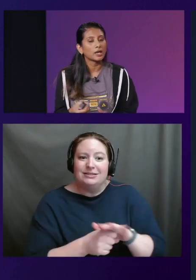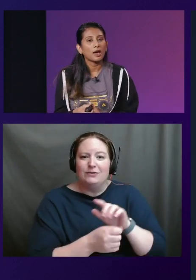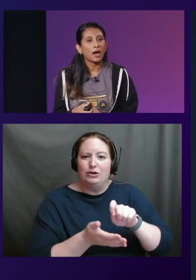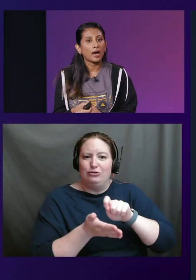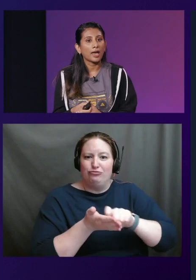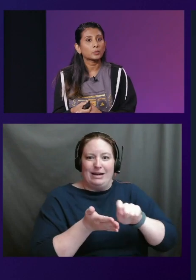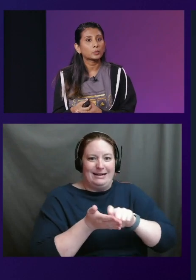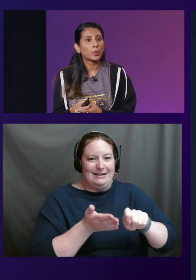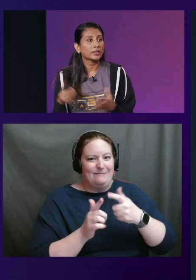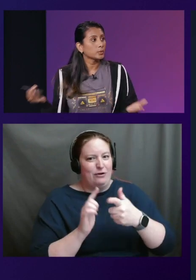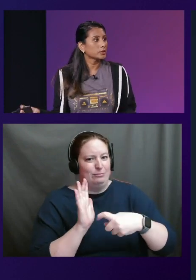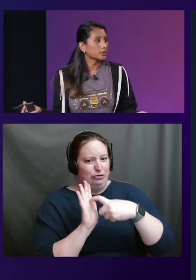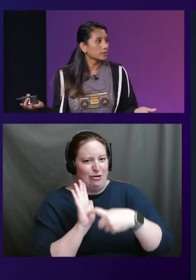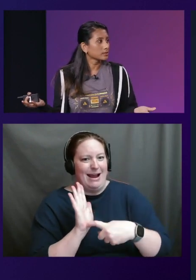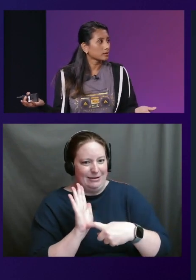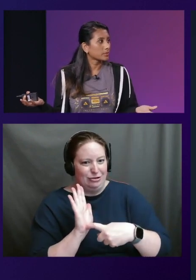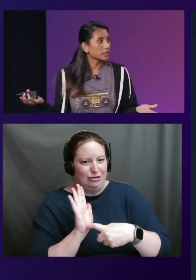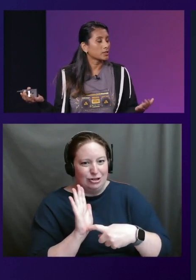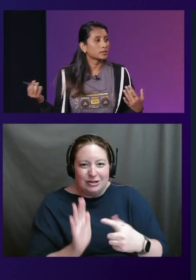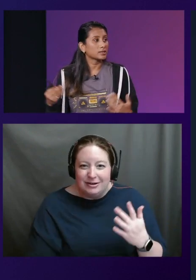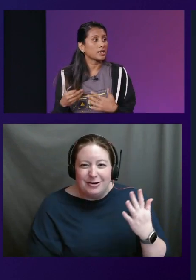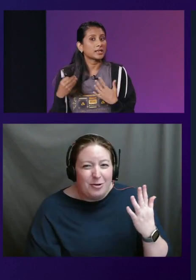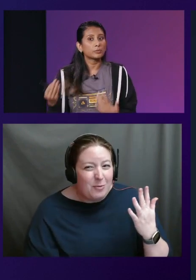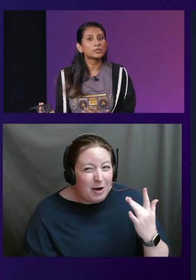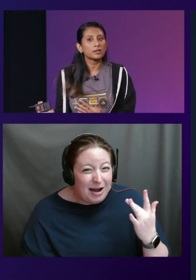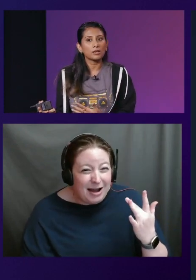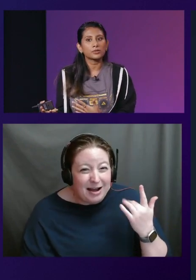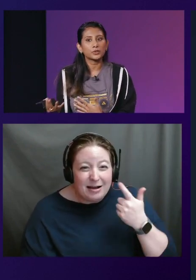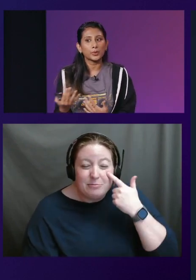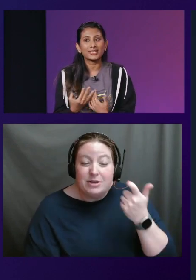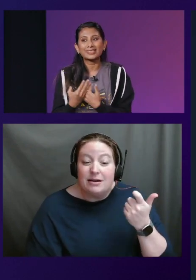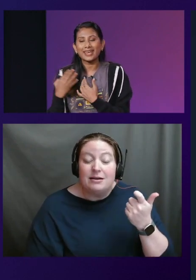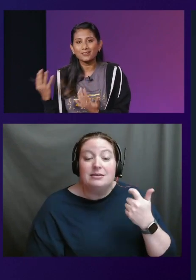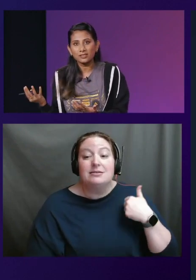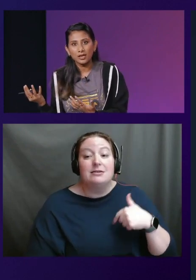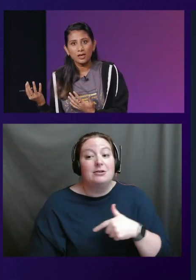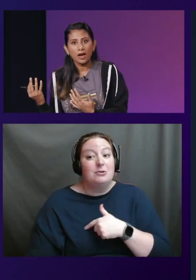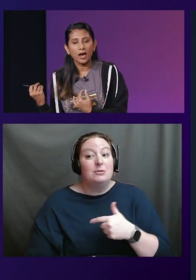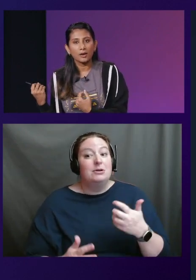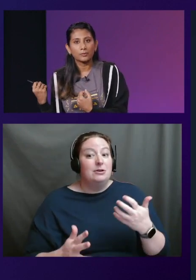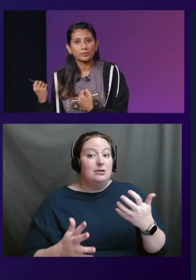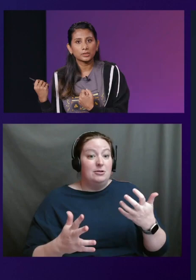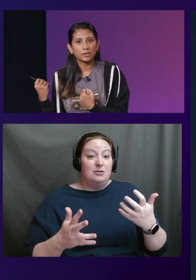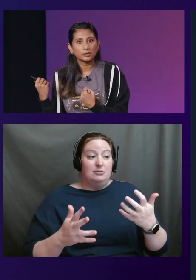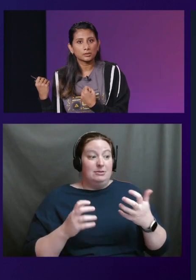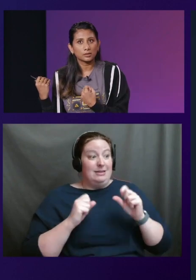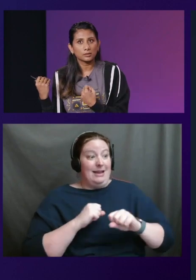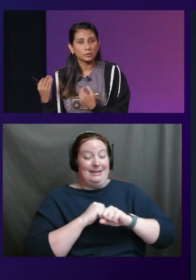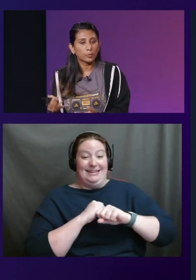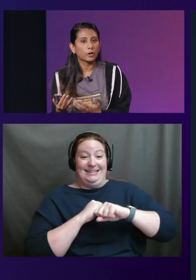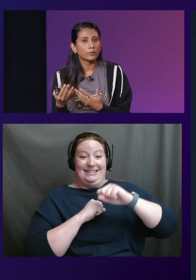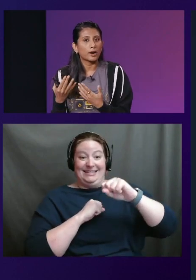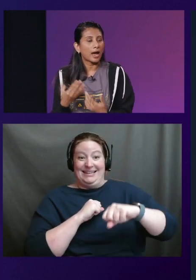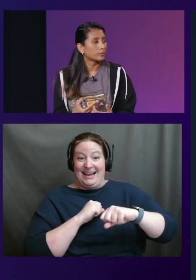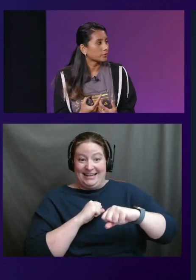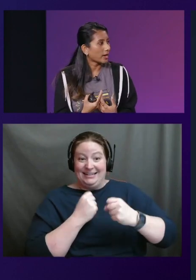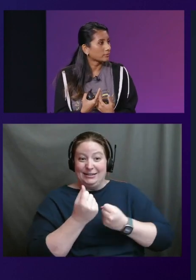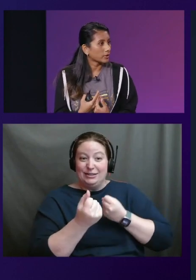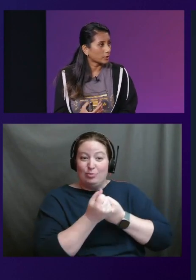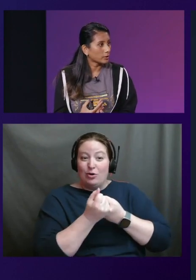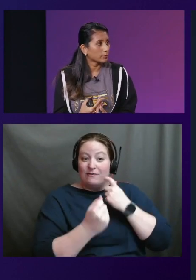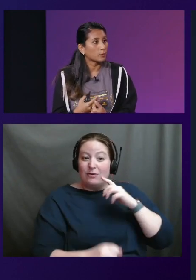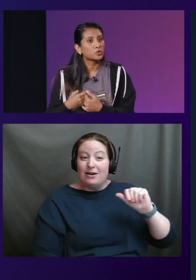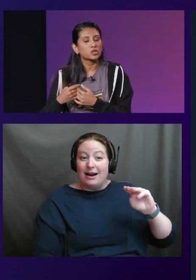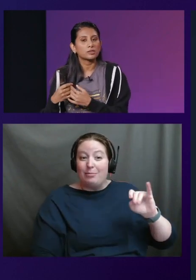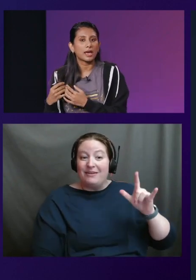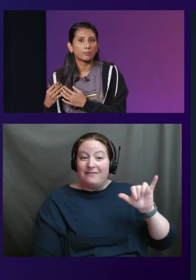scratch. And why did we do this? Because this enables us to extend the support for Amplify